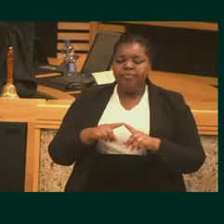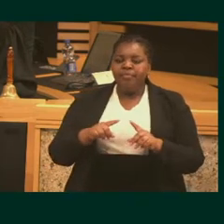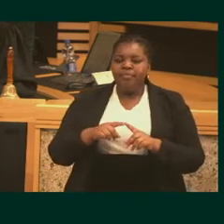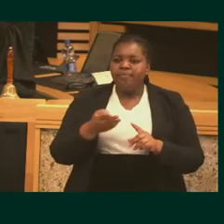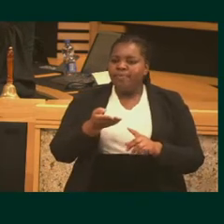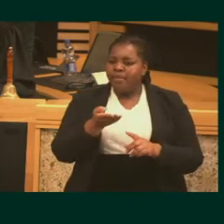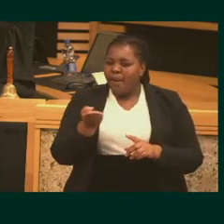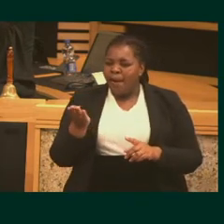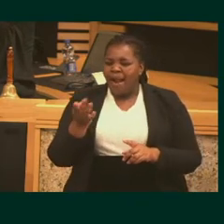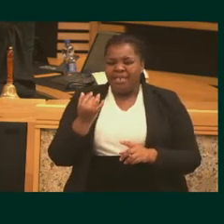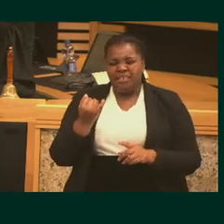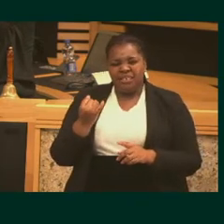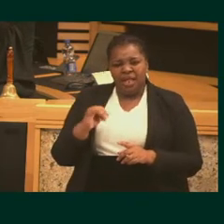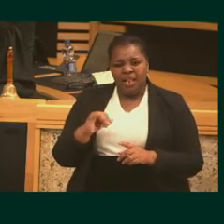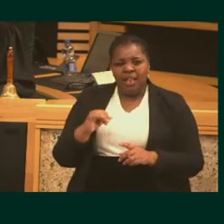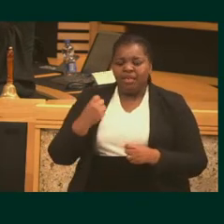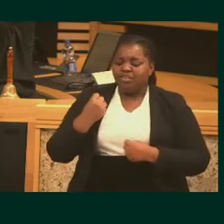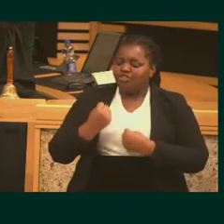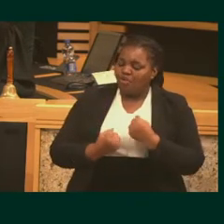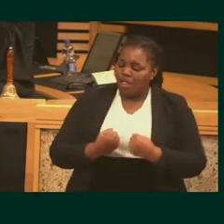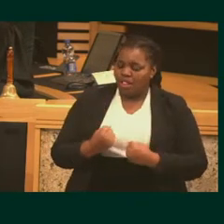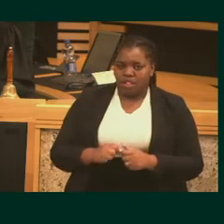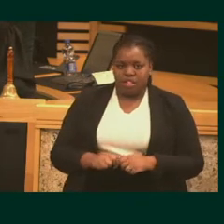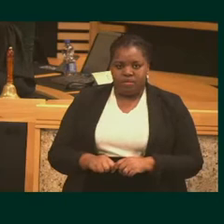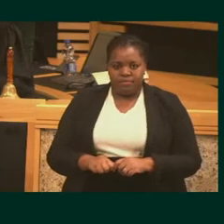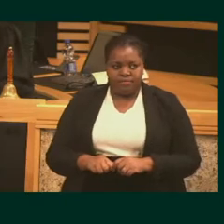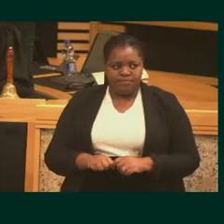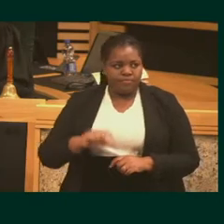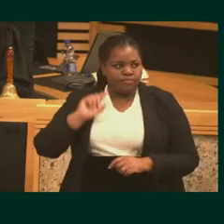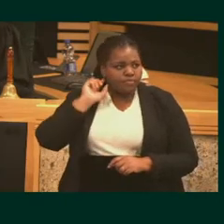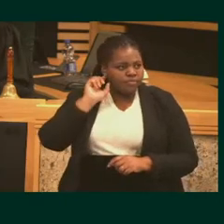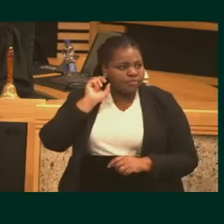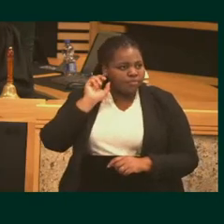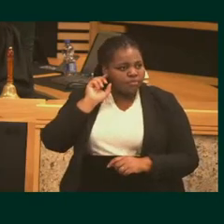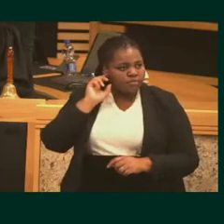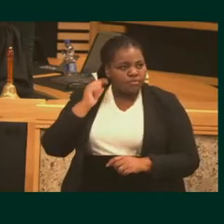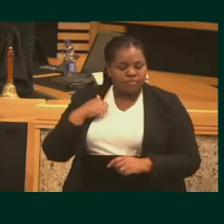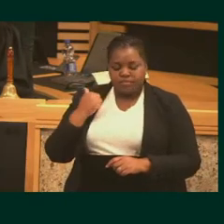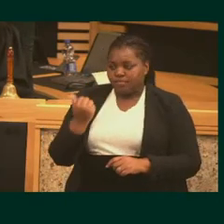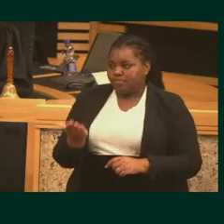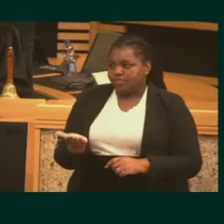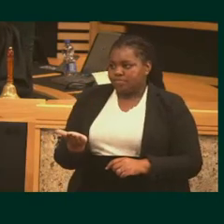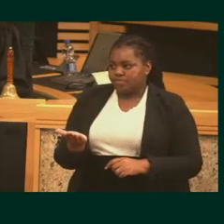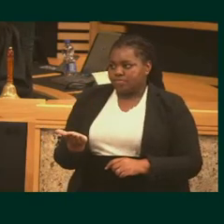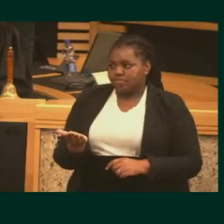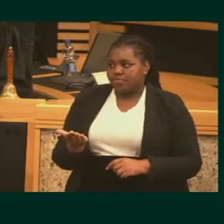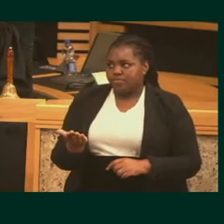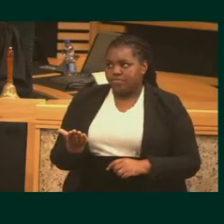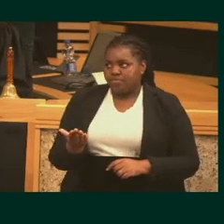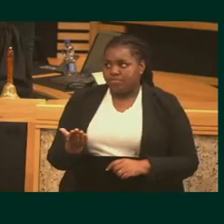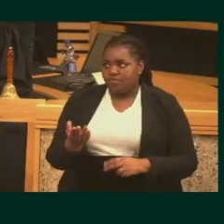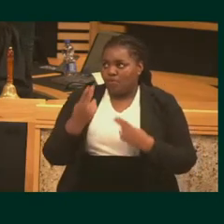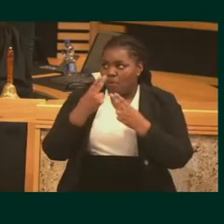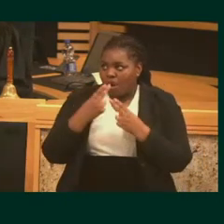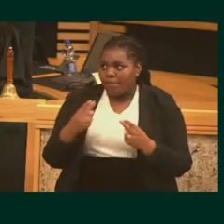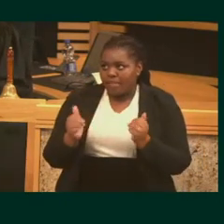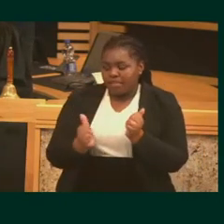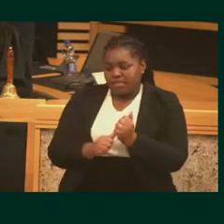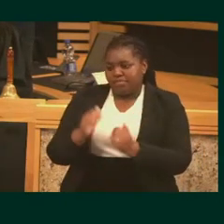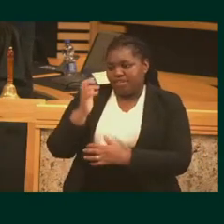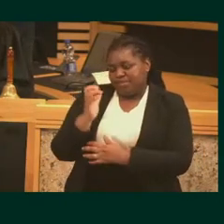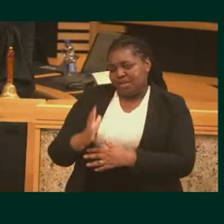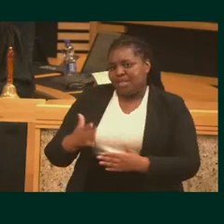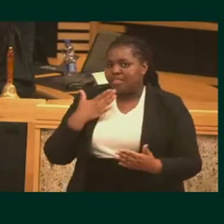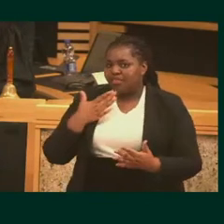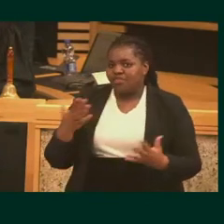that are still struggling I so move honorable Deputy speaker thank you very much thank you very